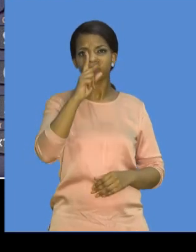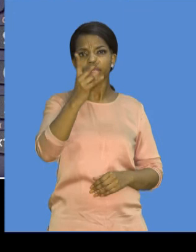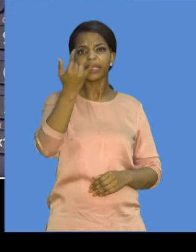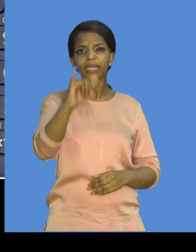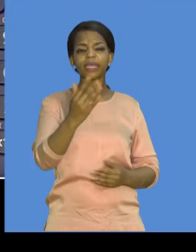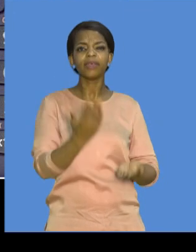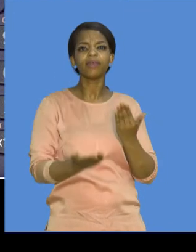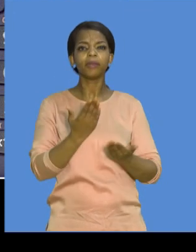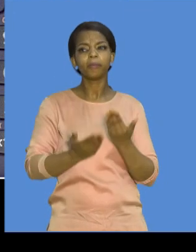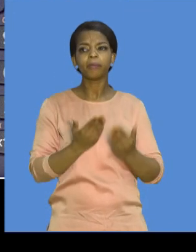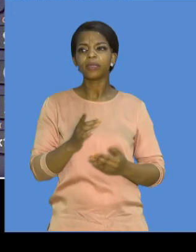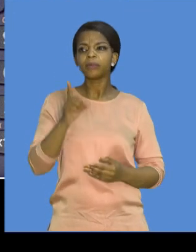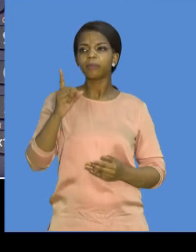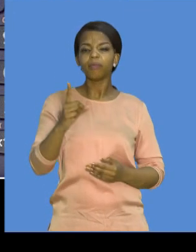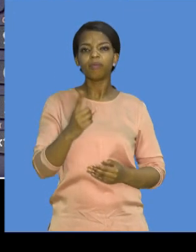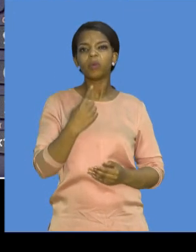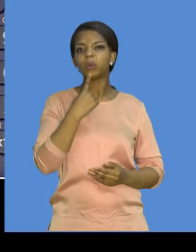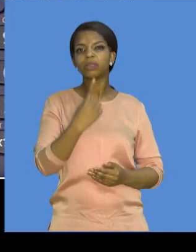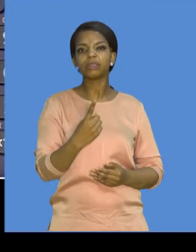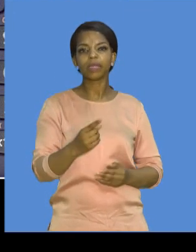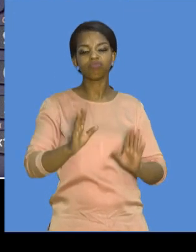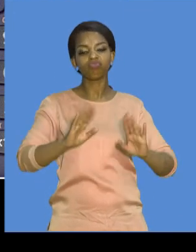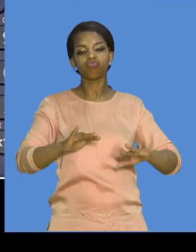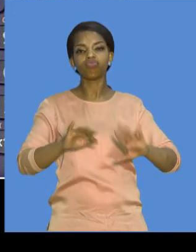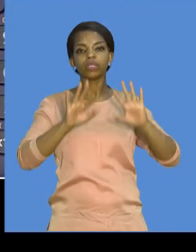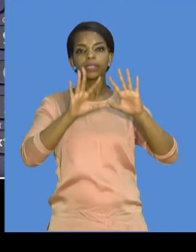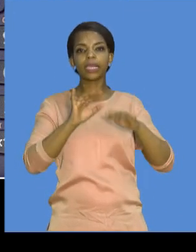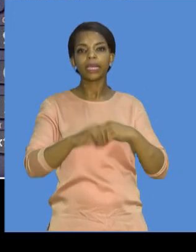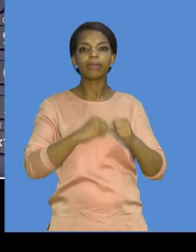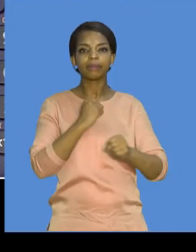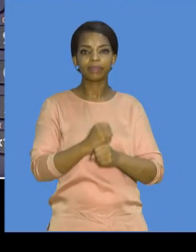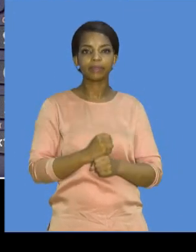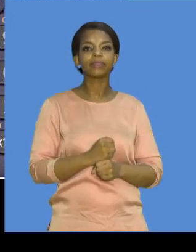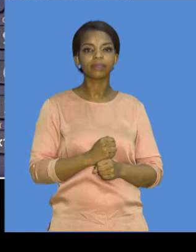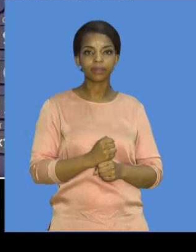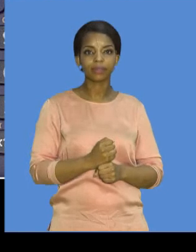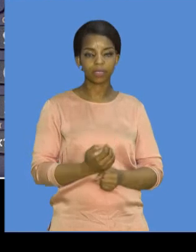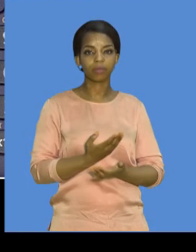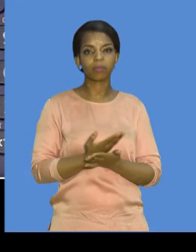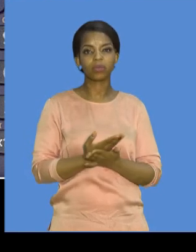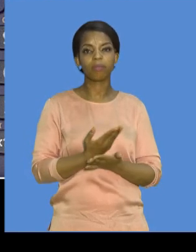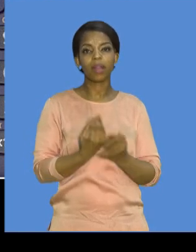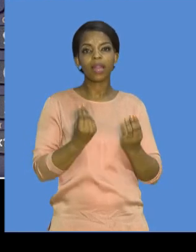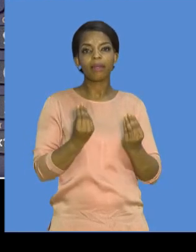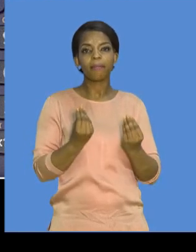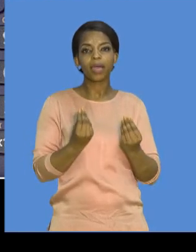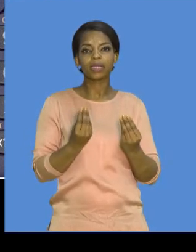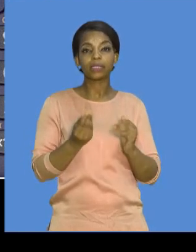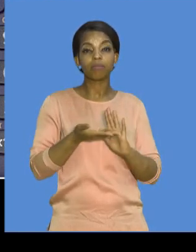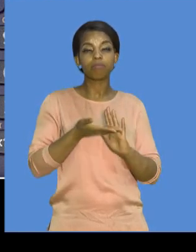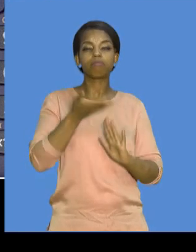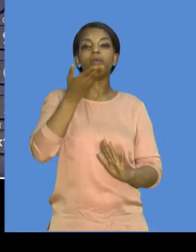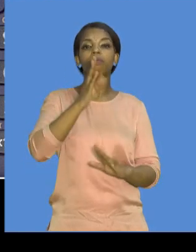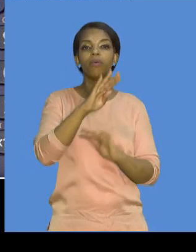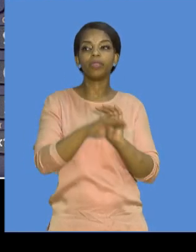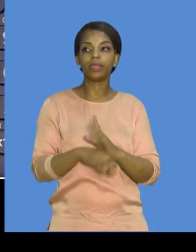this investment for roughly, let's say, 10 years, then it might be quite a larger amount of that as opposed